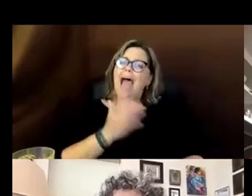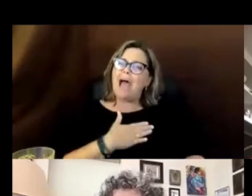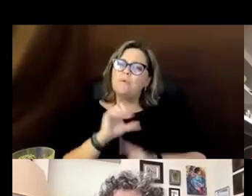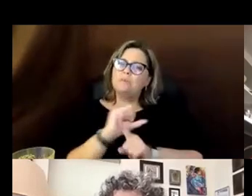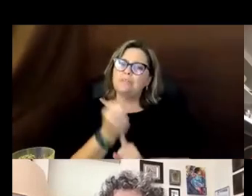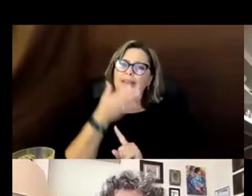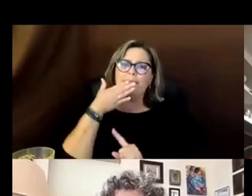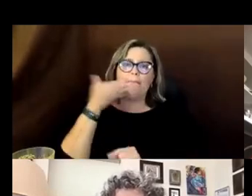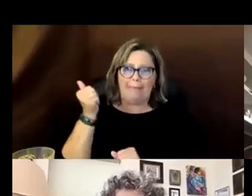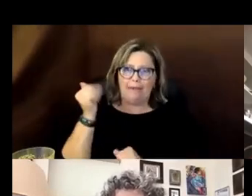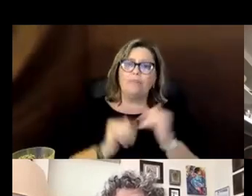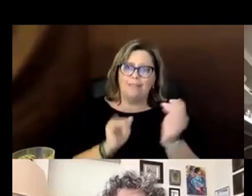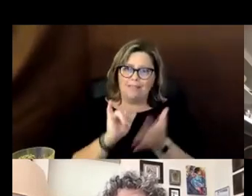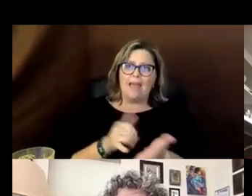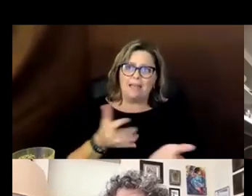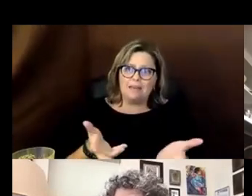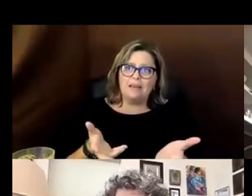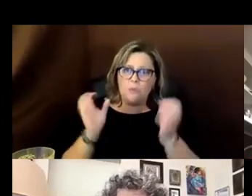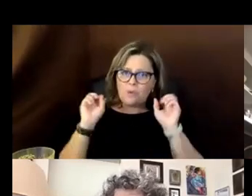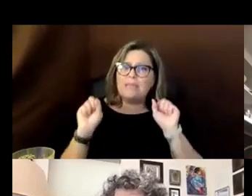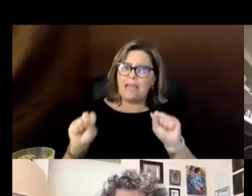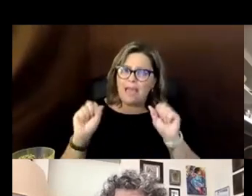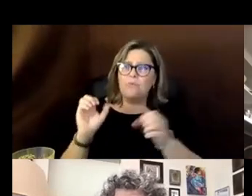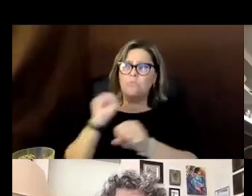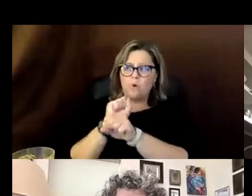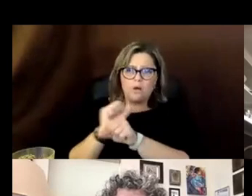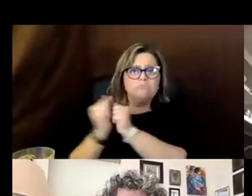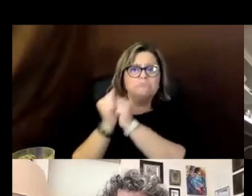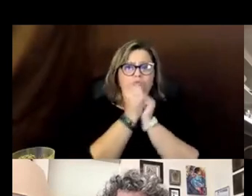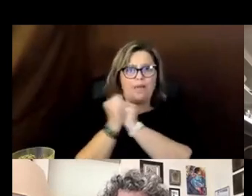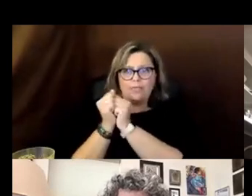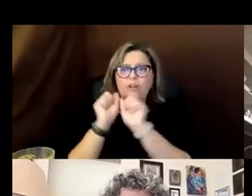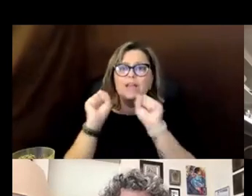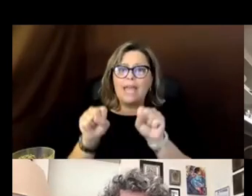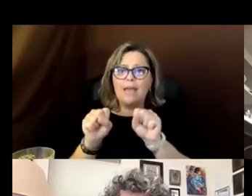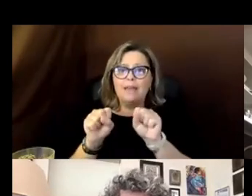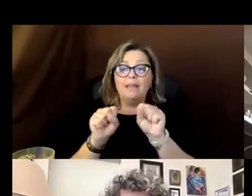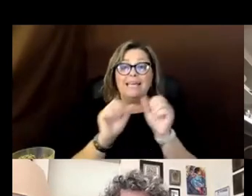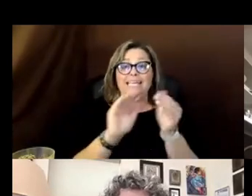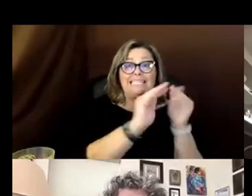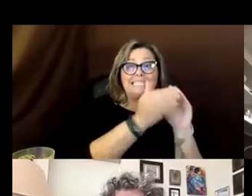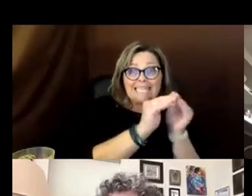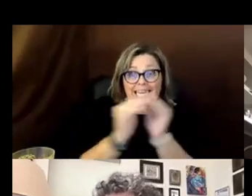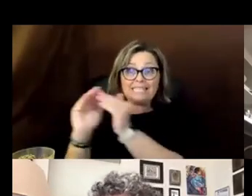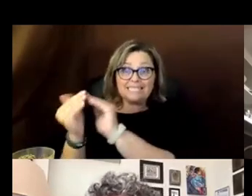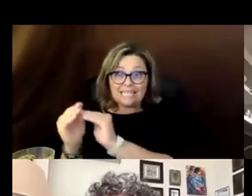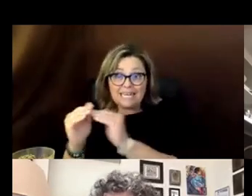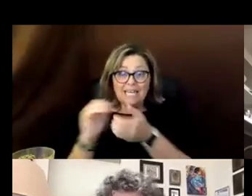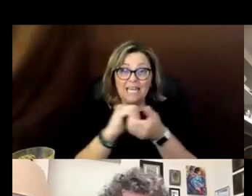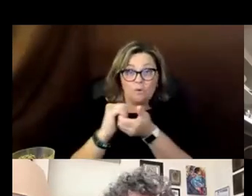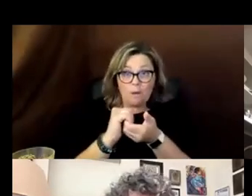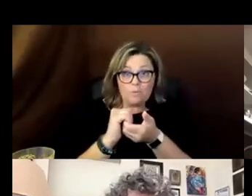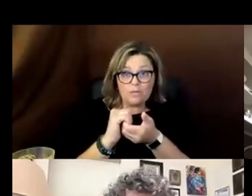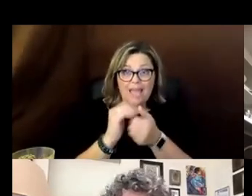take all of us working together. And we need more cooperation between cities and counties, and counties